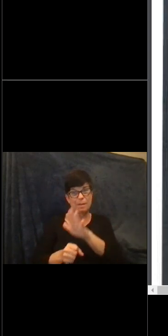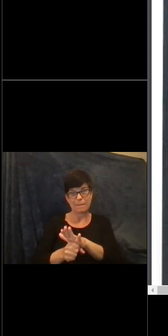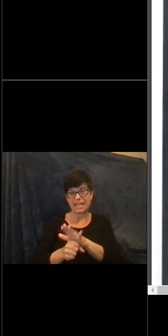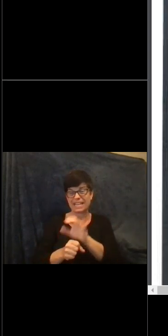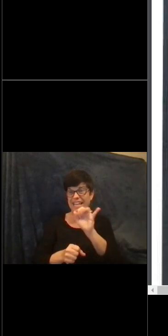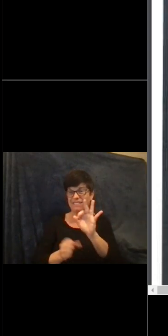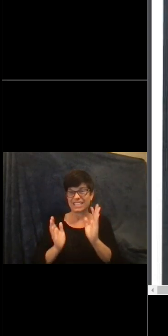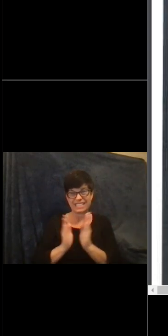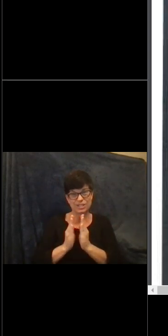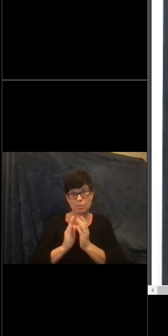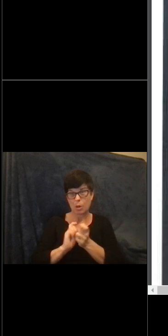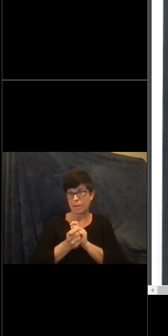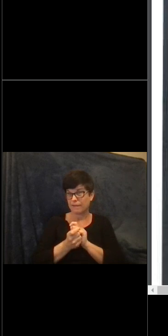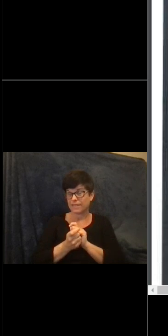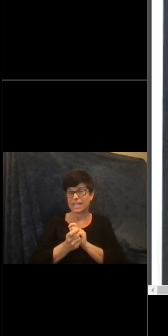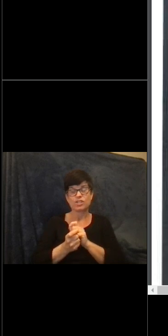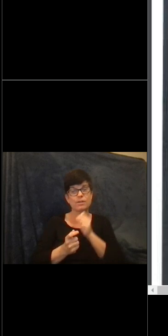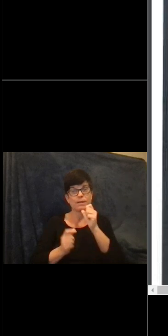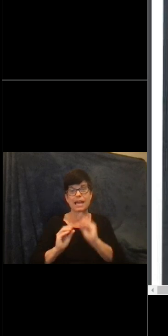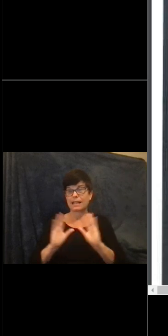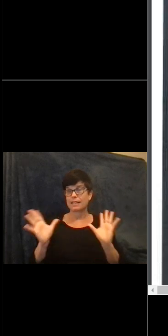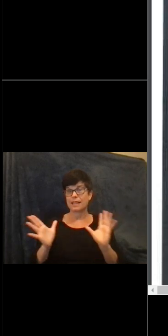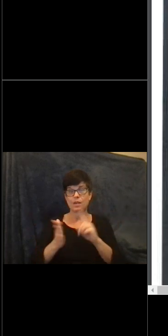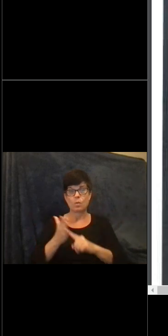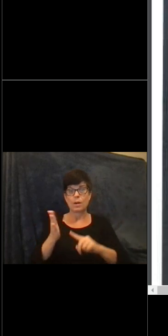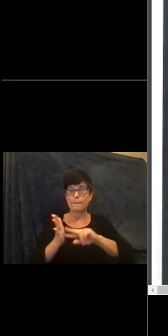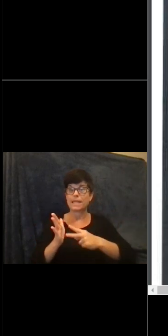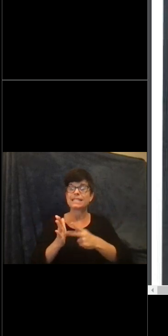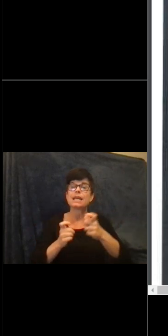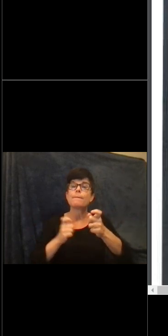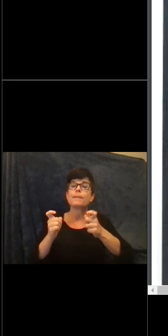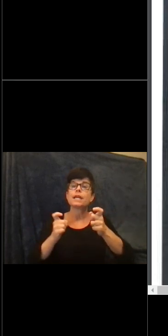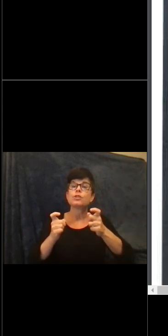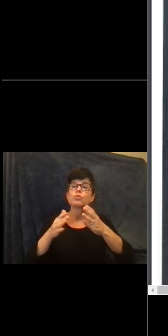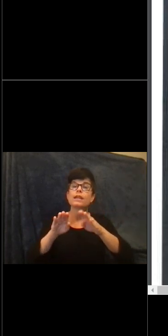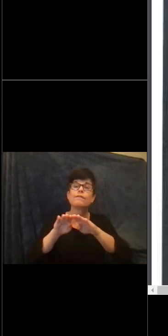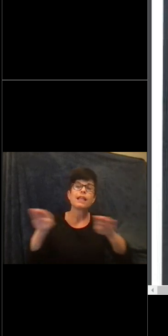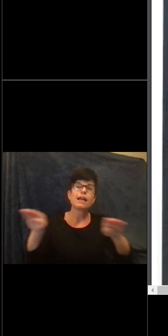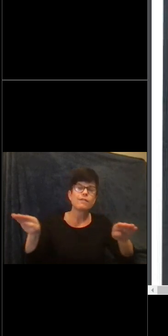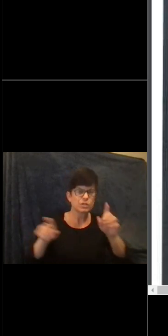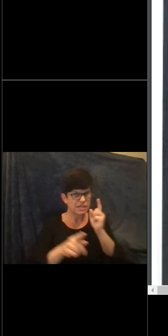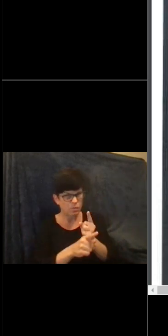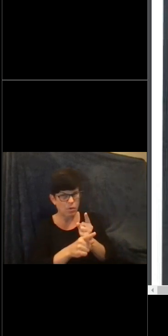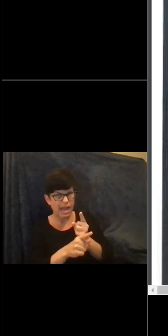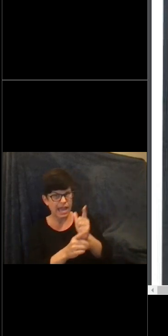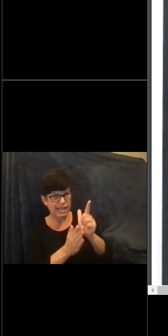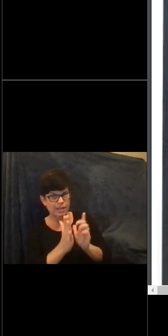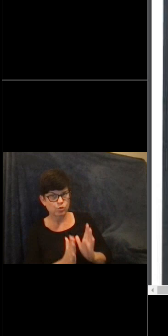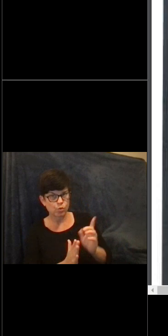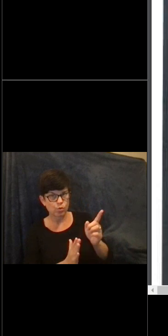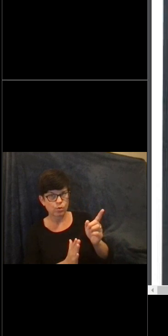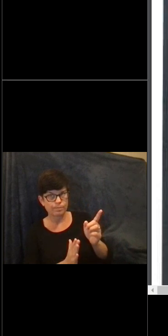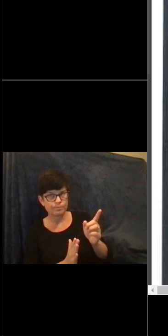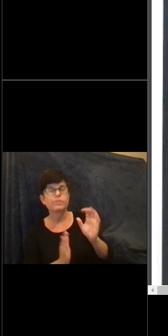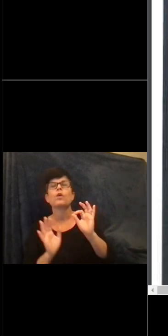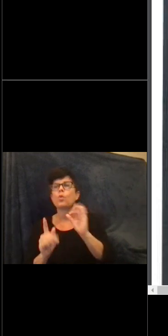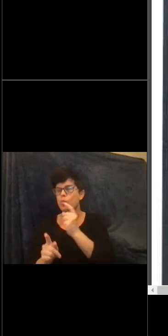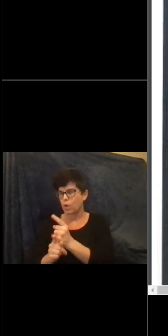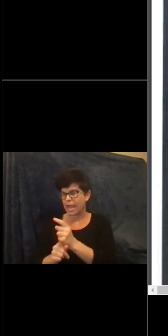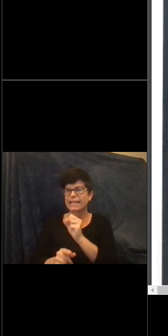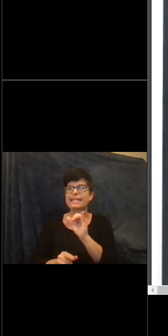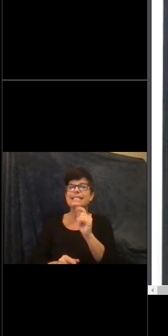modification, I'm not clear what that means under the city code. Level, right? Is that correct, council? Right. Yeah. If there's a site plan modification that can